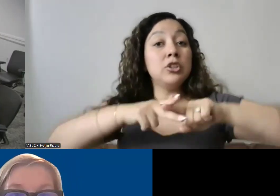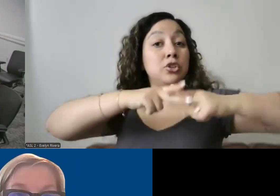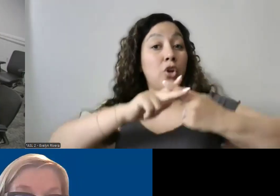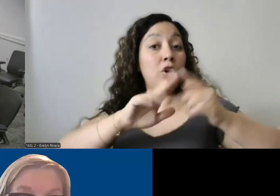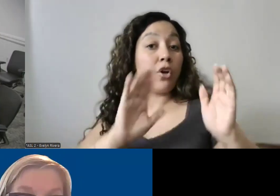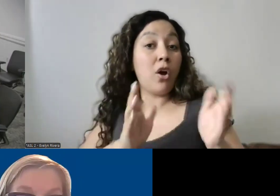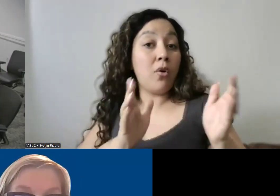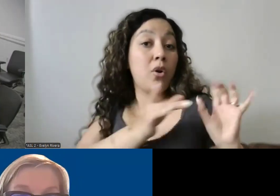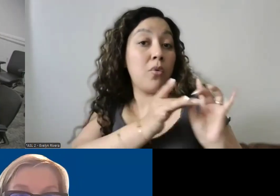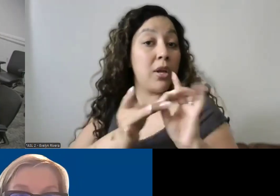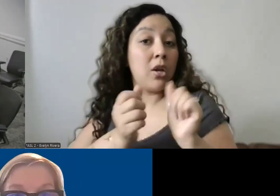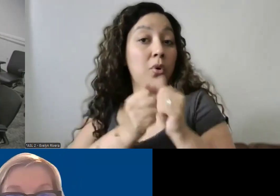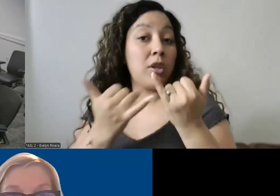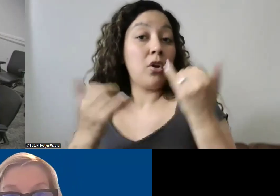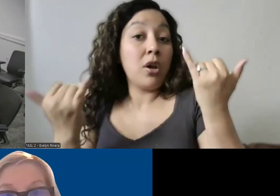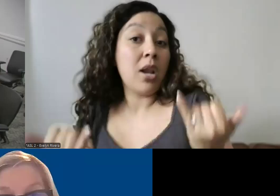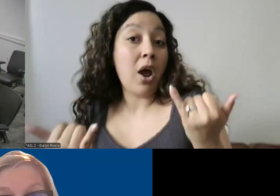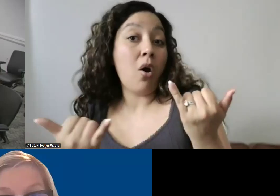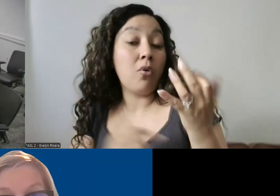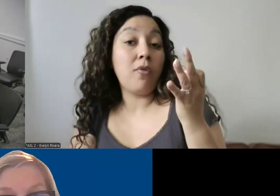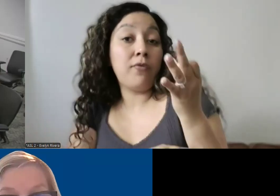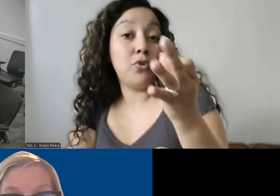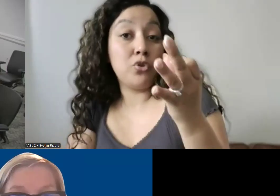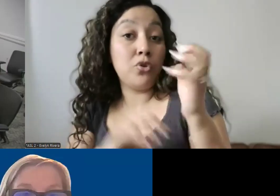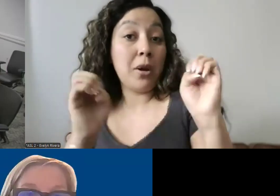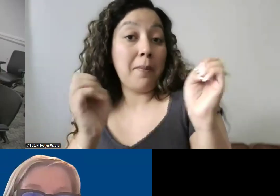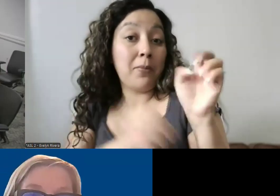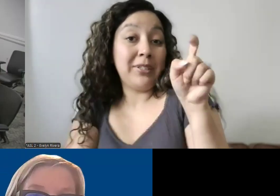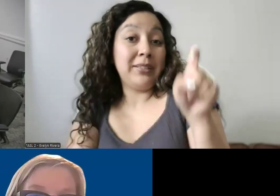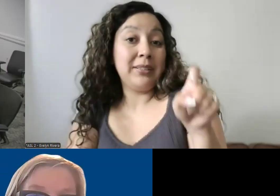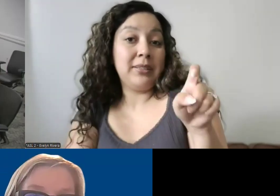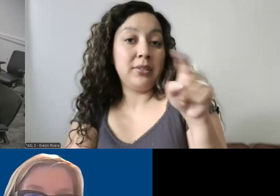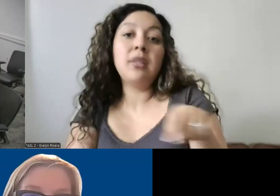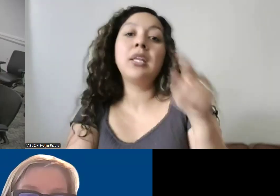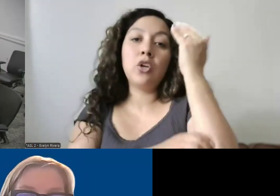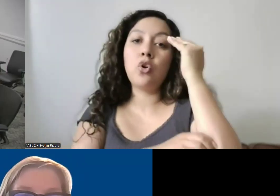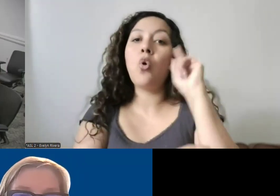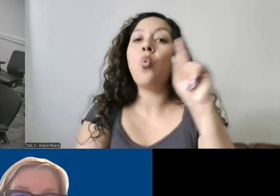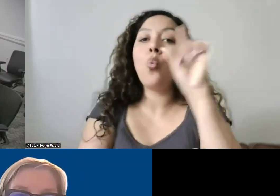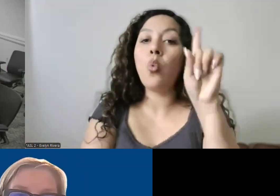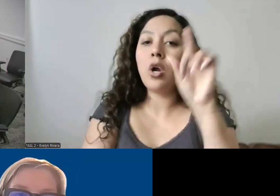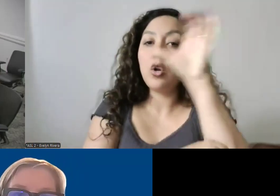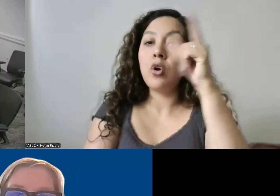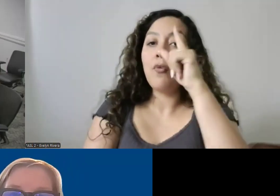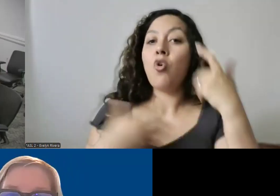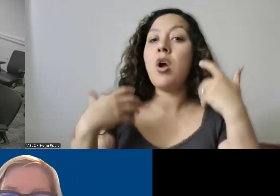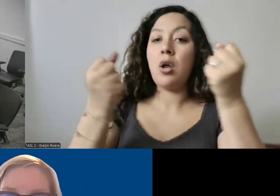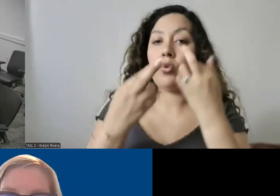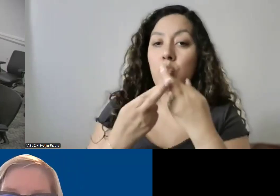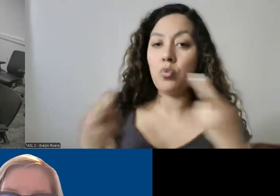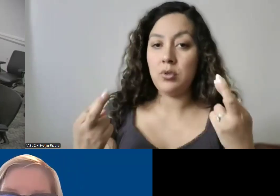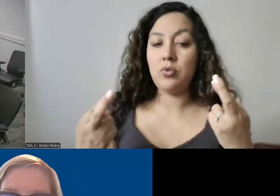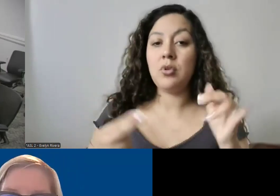about their current, future, or emergency needs, they know where to look for help and resources. So that's